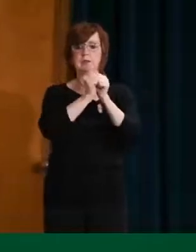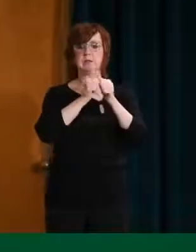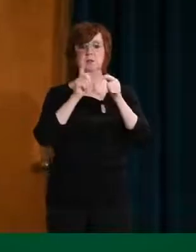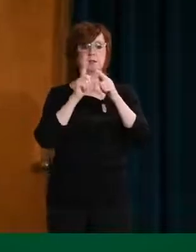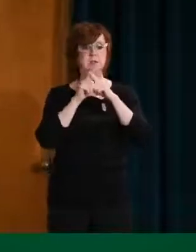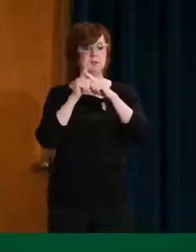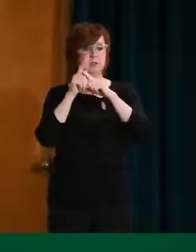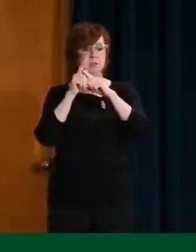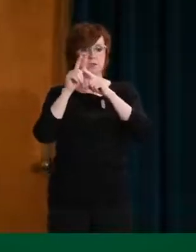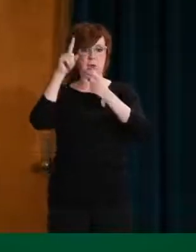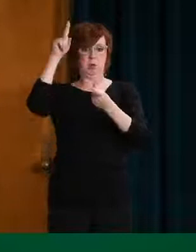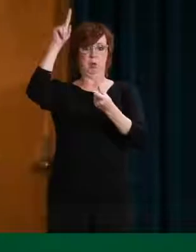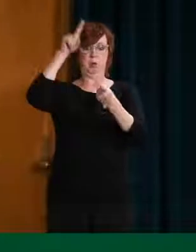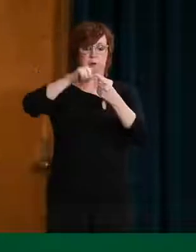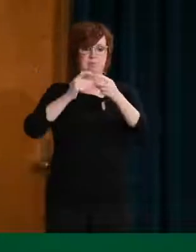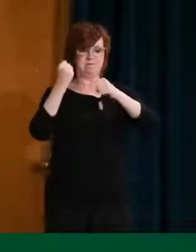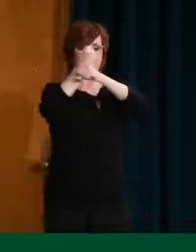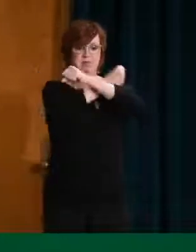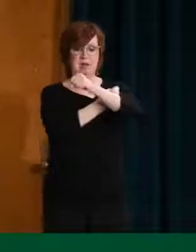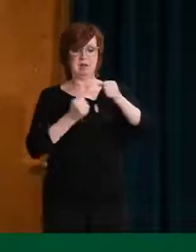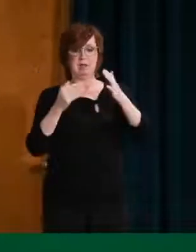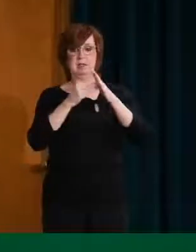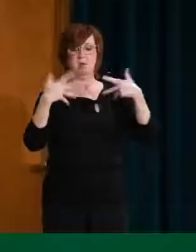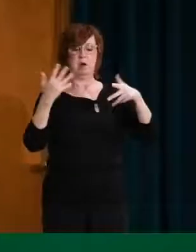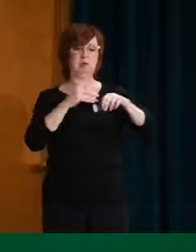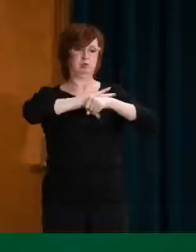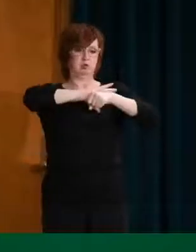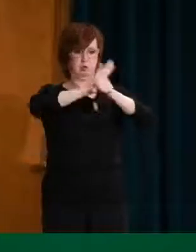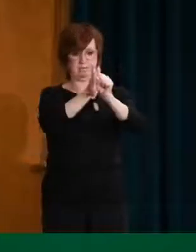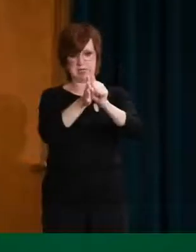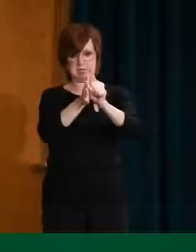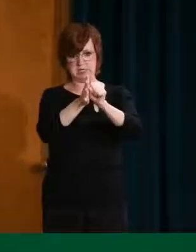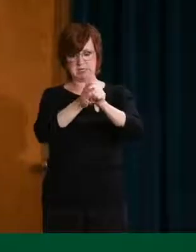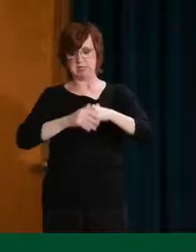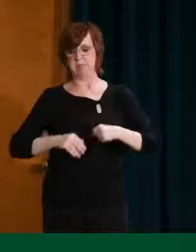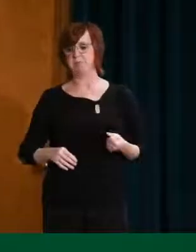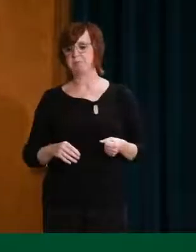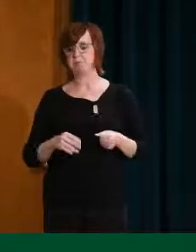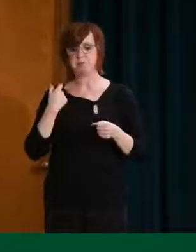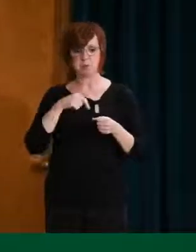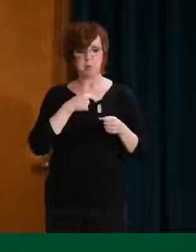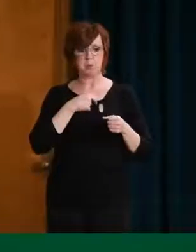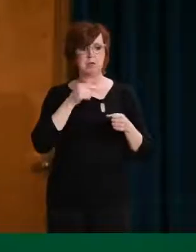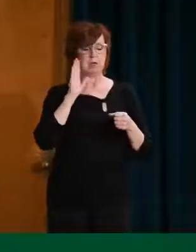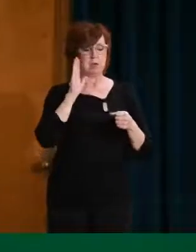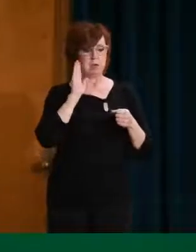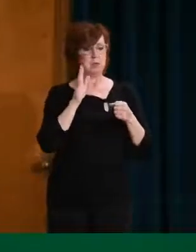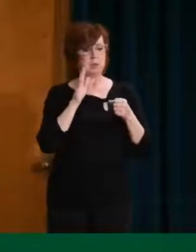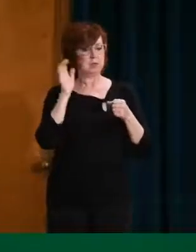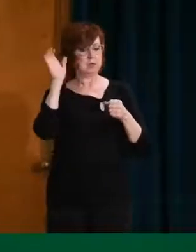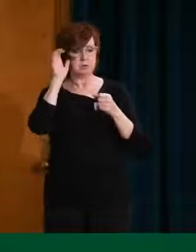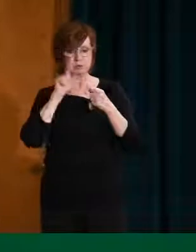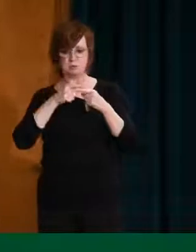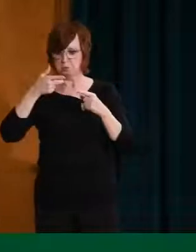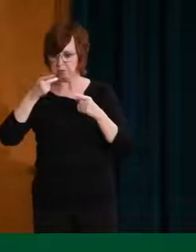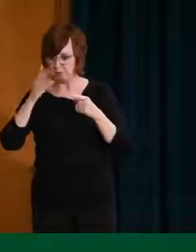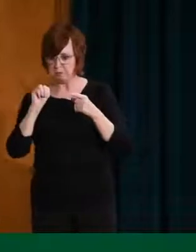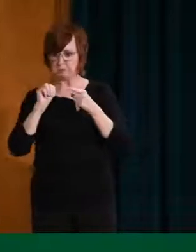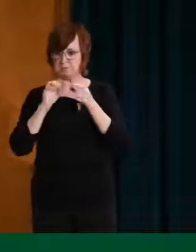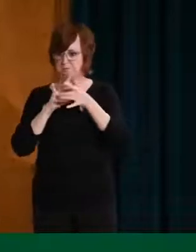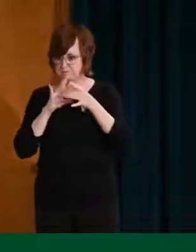the Deputy Prime Minister later this afternoon. As premiers, our main priority continues to be